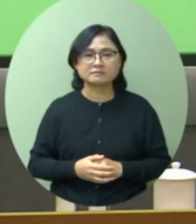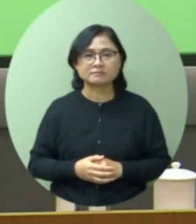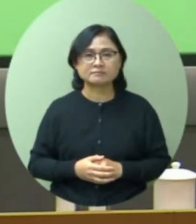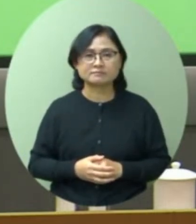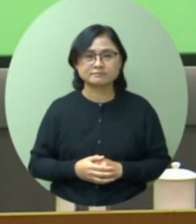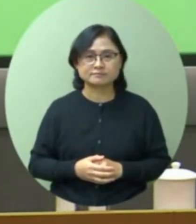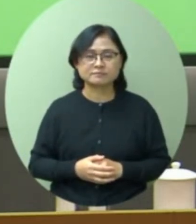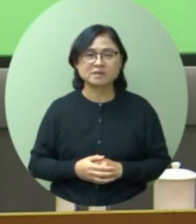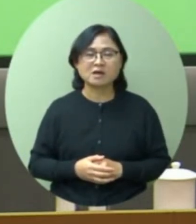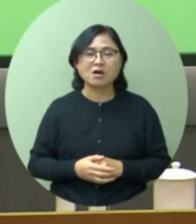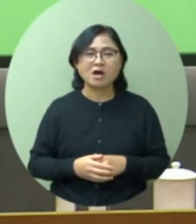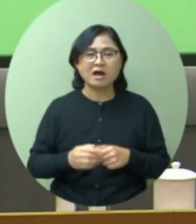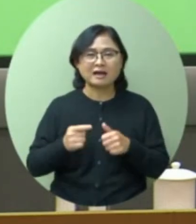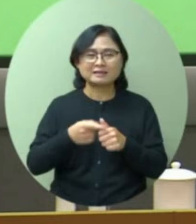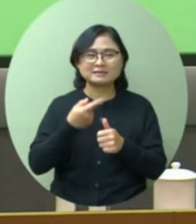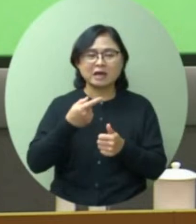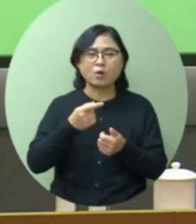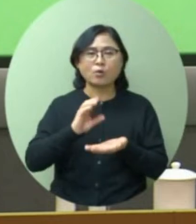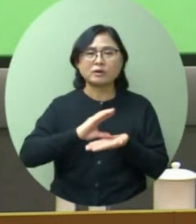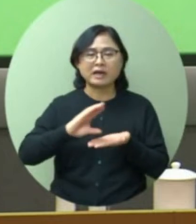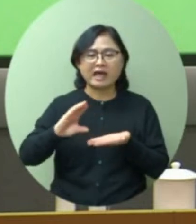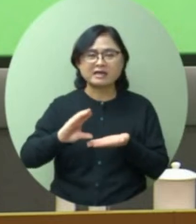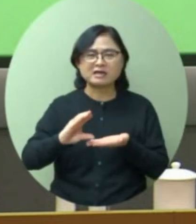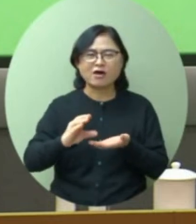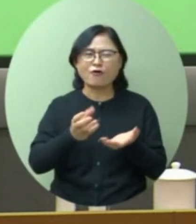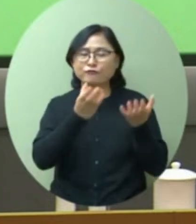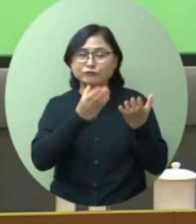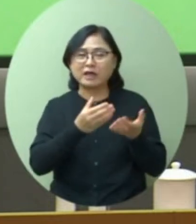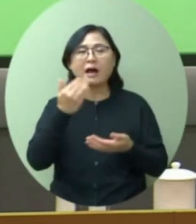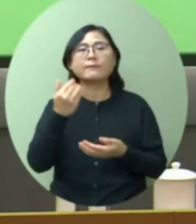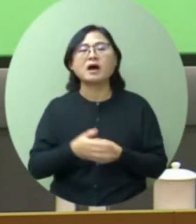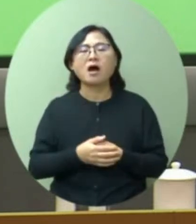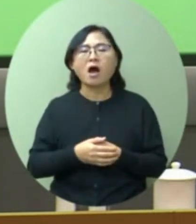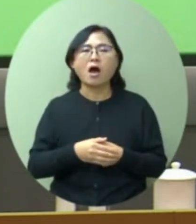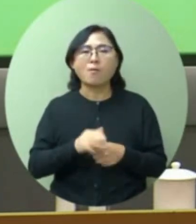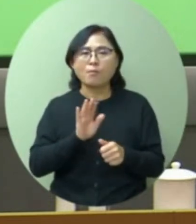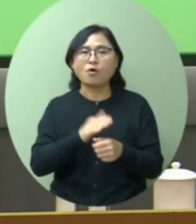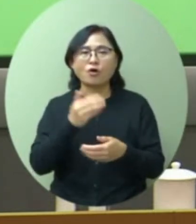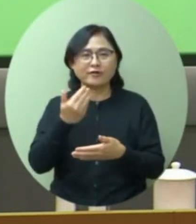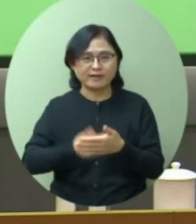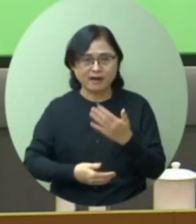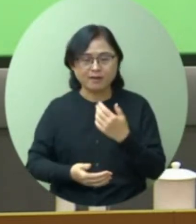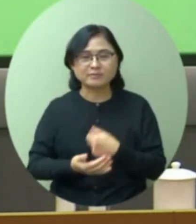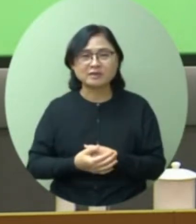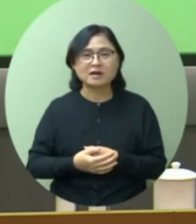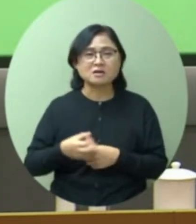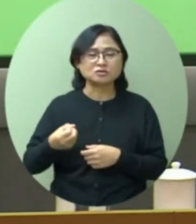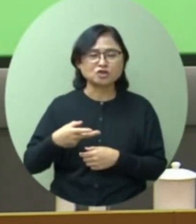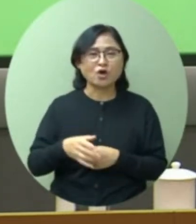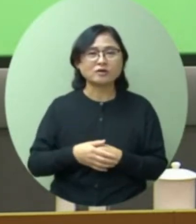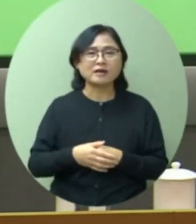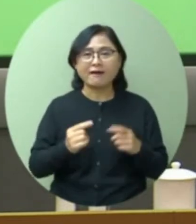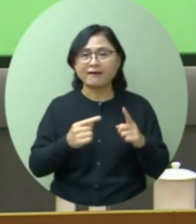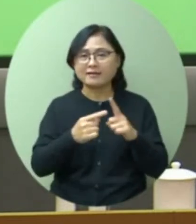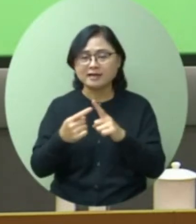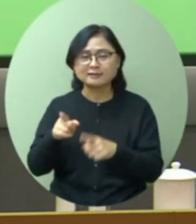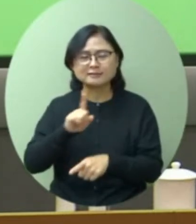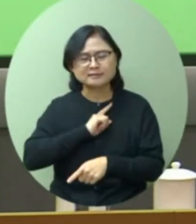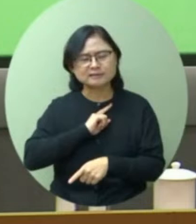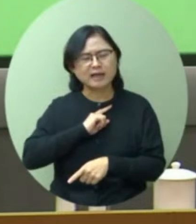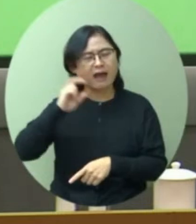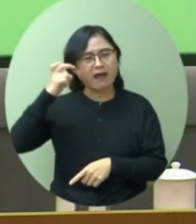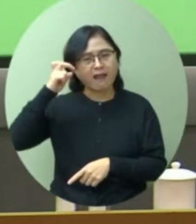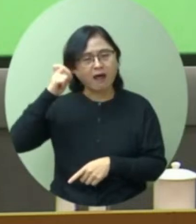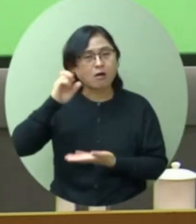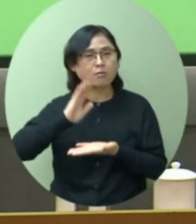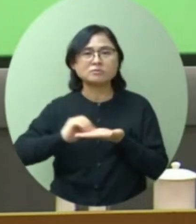end of the day, he has to make his own calculation to assess whether he can afford. But helping them in the